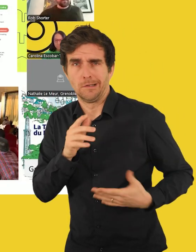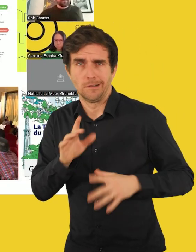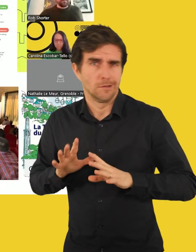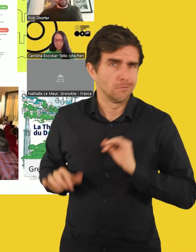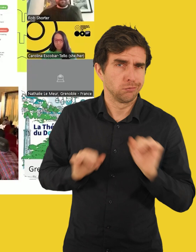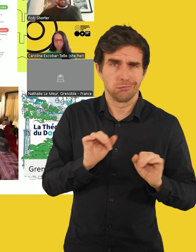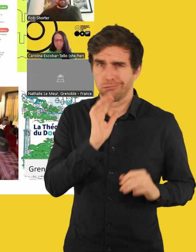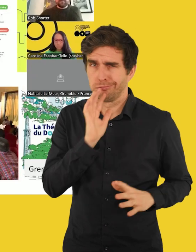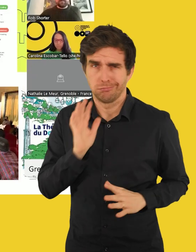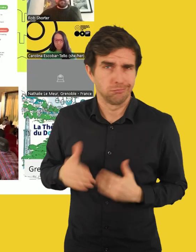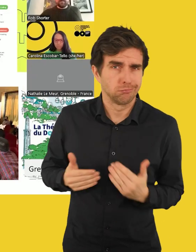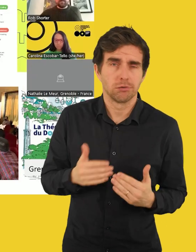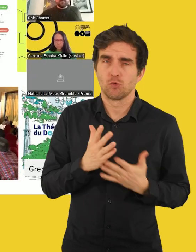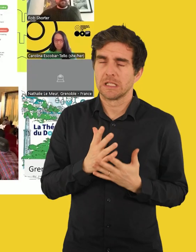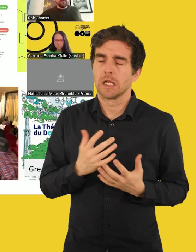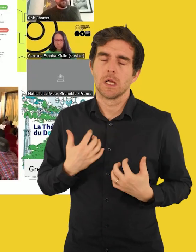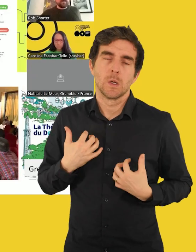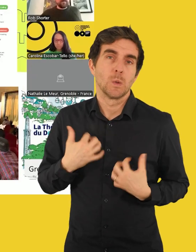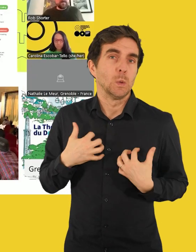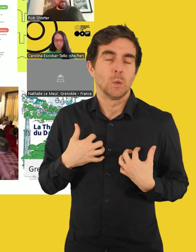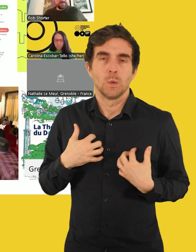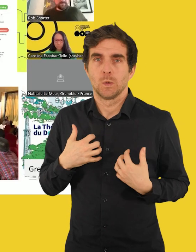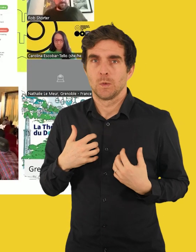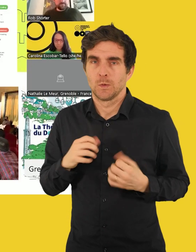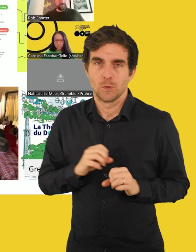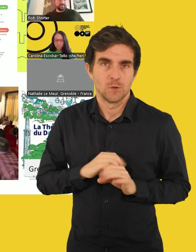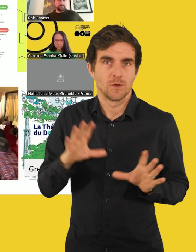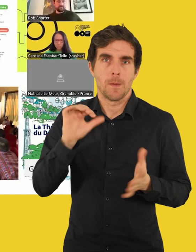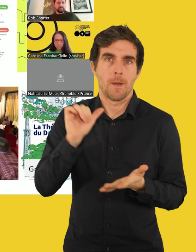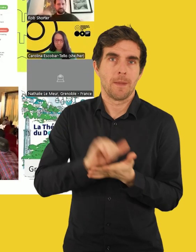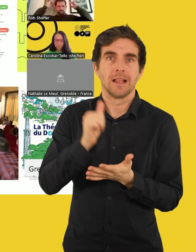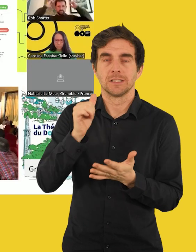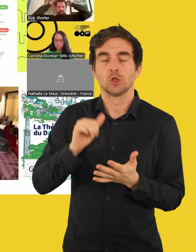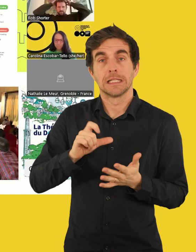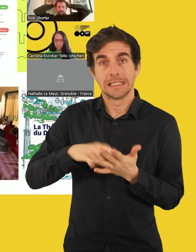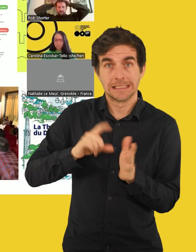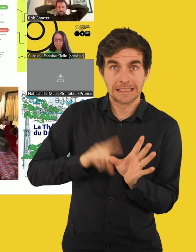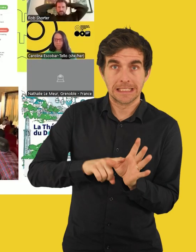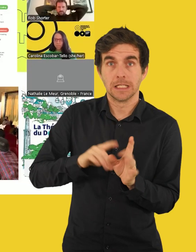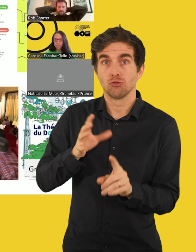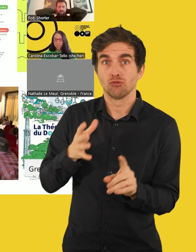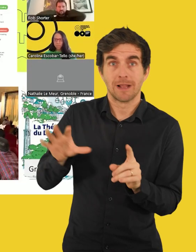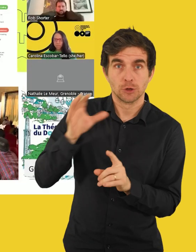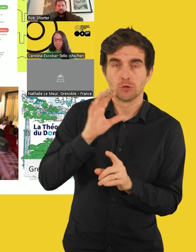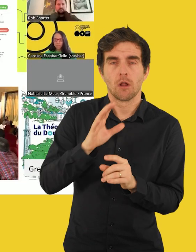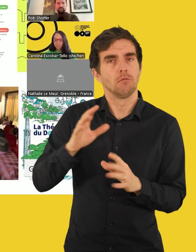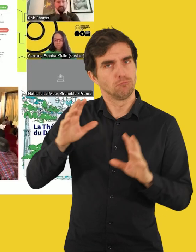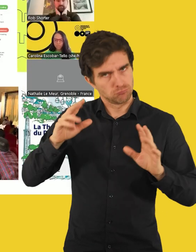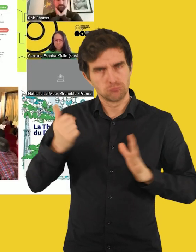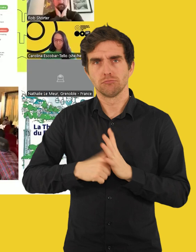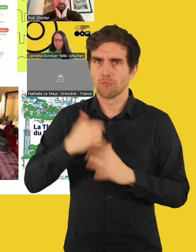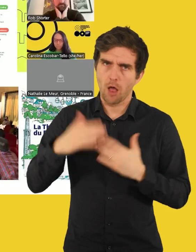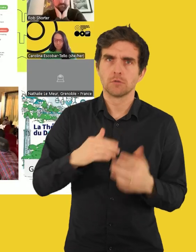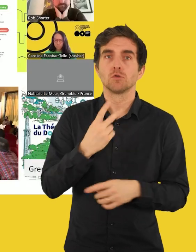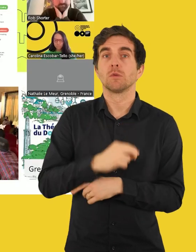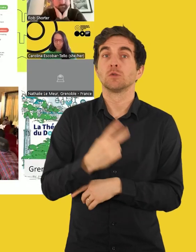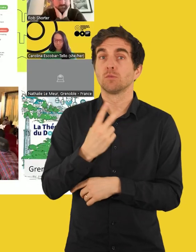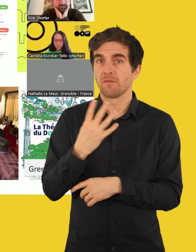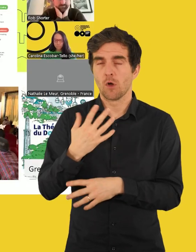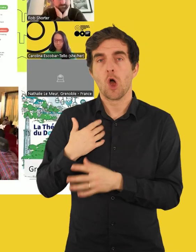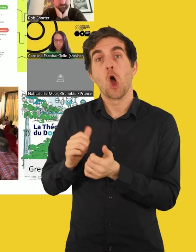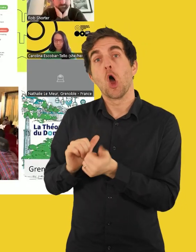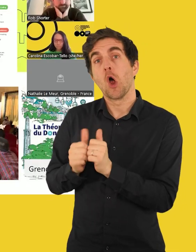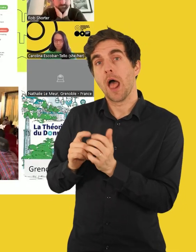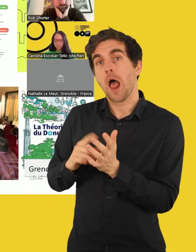meeting. And we're also really thrilled just today to be publishing Cities and Regions, Let's Get Started,